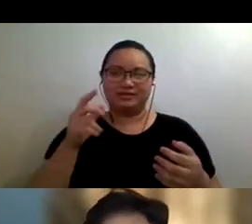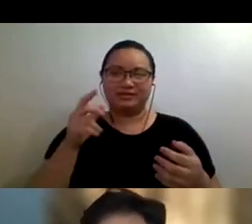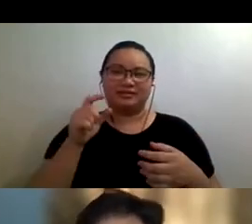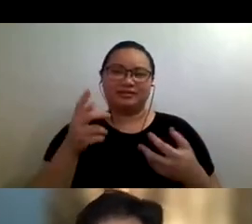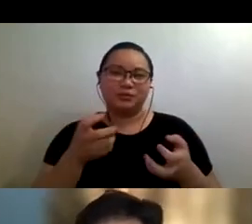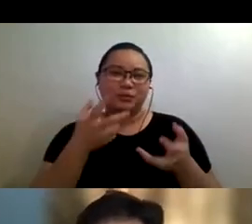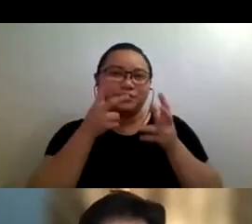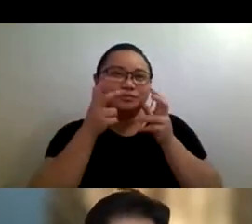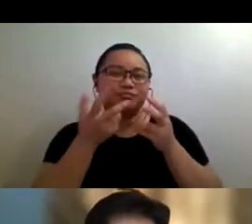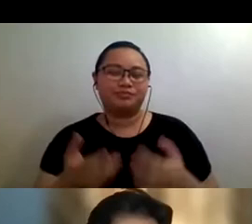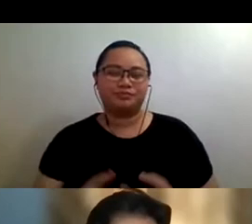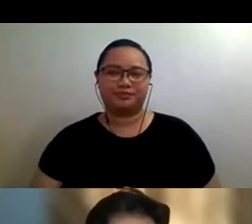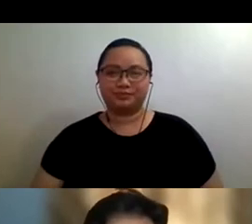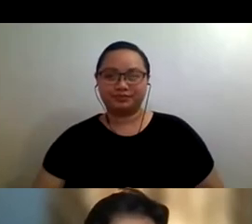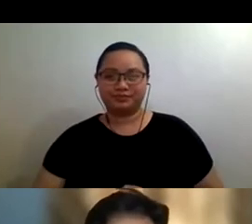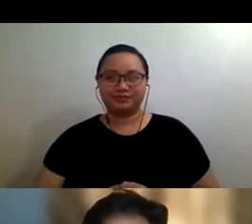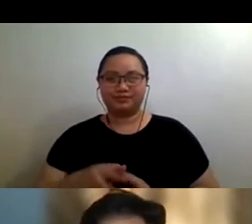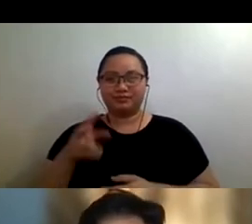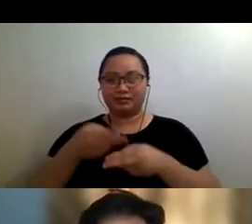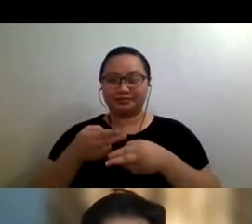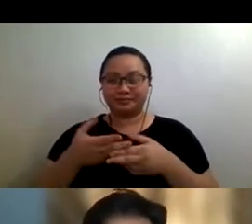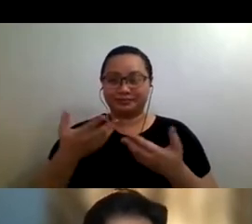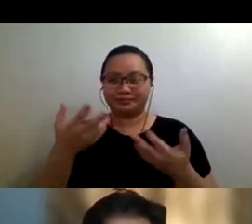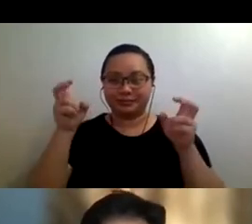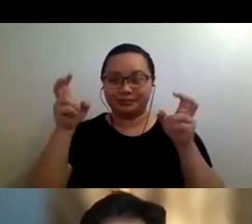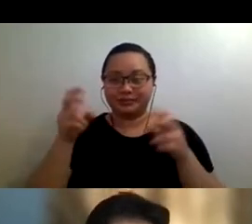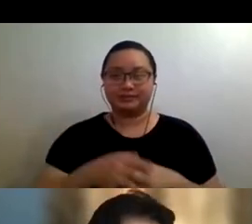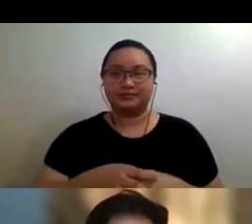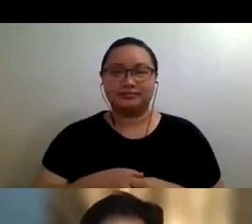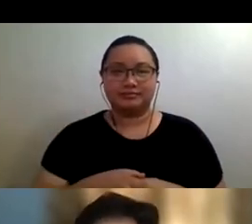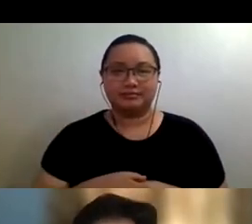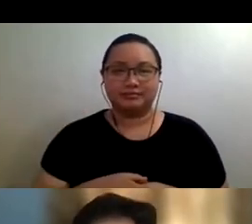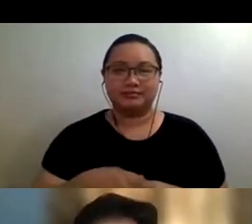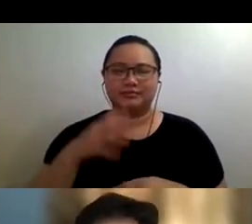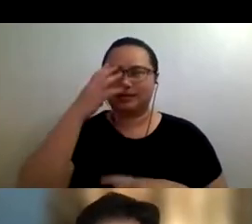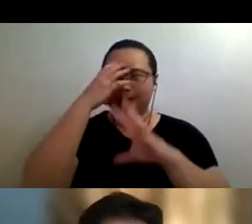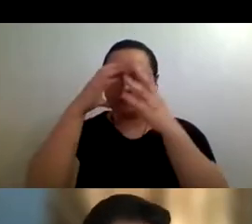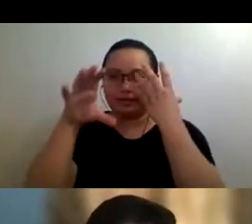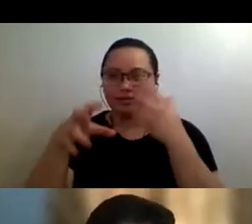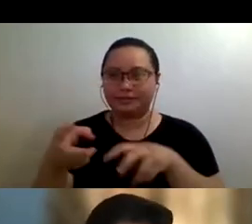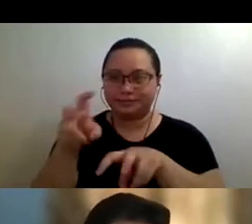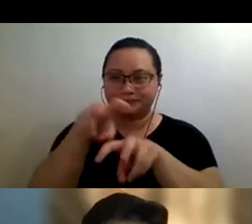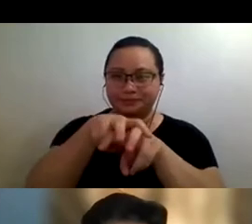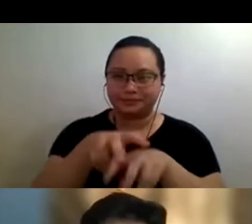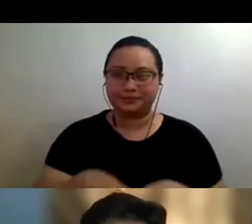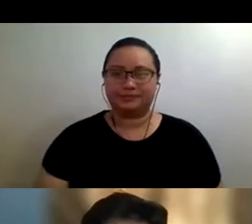hearing. Okay, so we're talking about empathy. So ano nga ba tong empathy na to? So